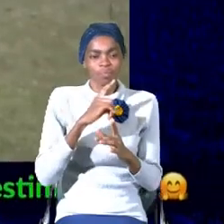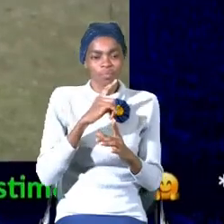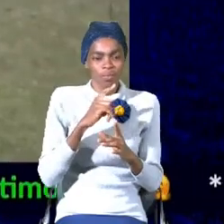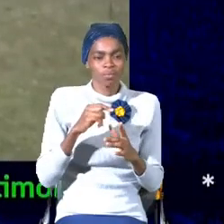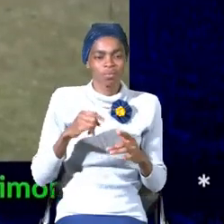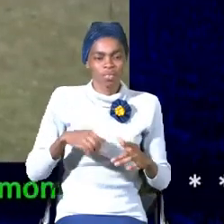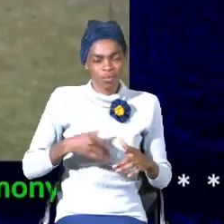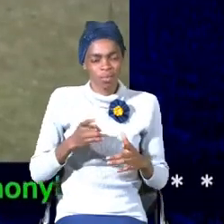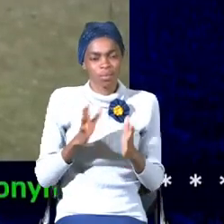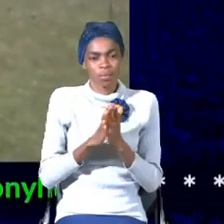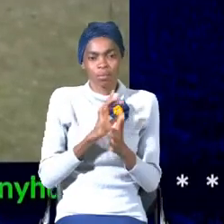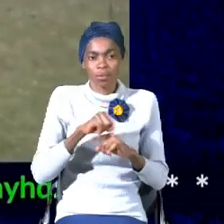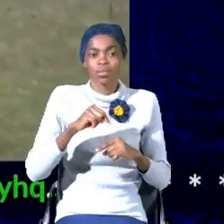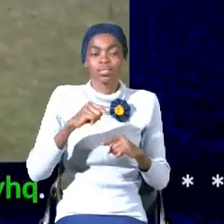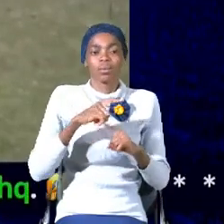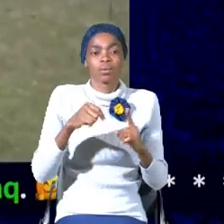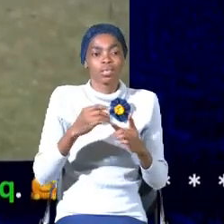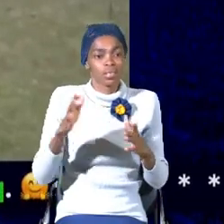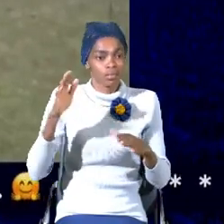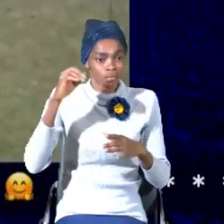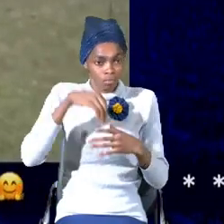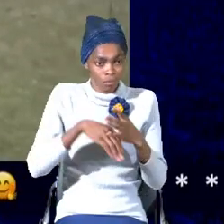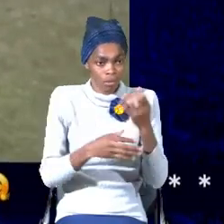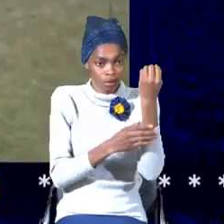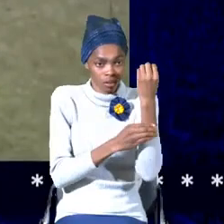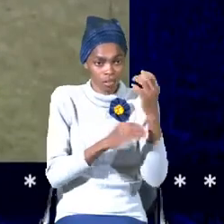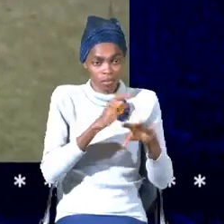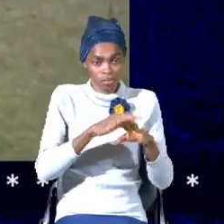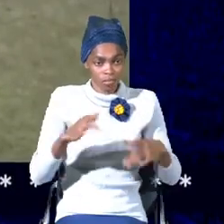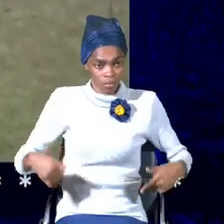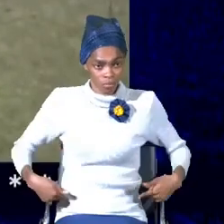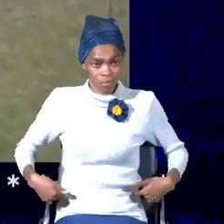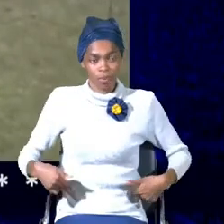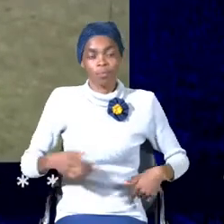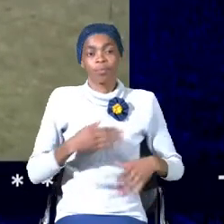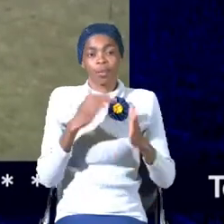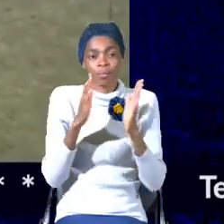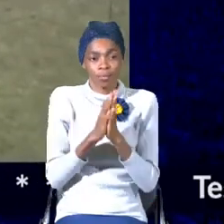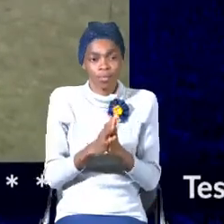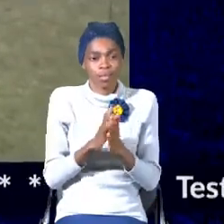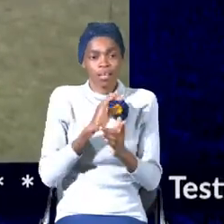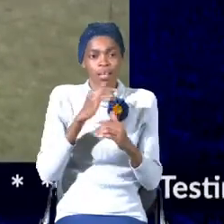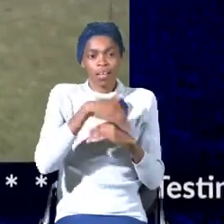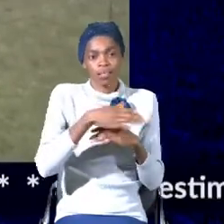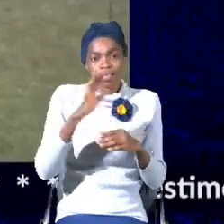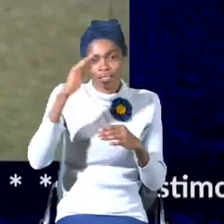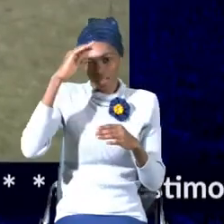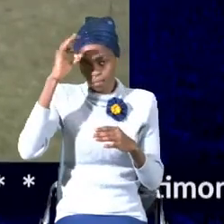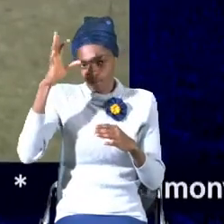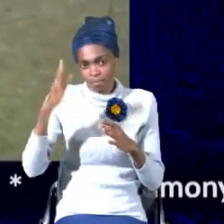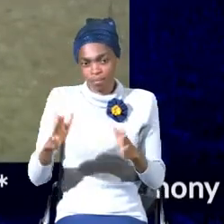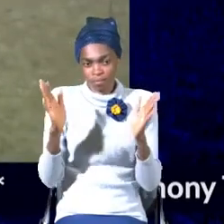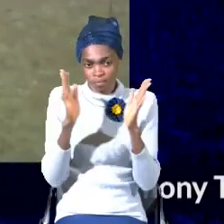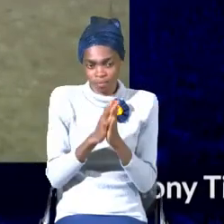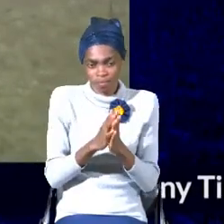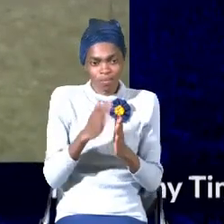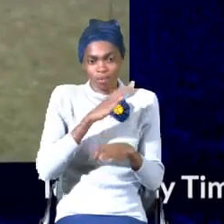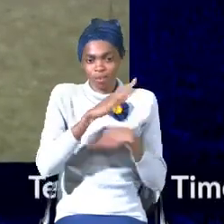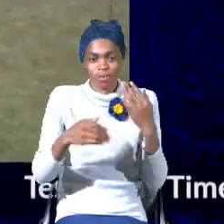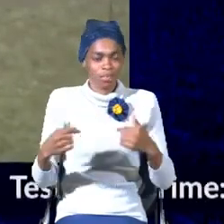the prayer of the man of God, the waist pain vanished. Until now, there's no more pain. No more pain anymore.